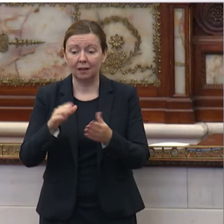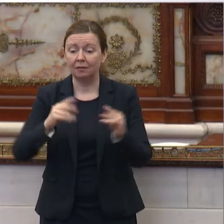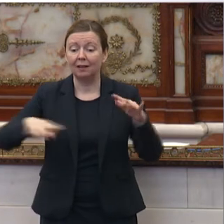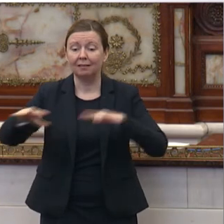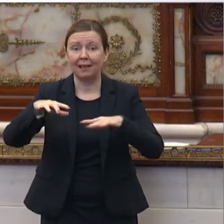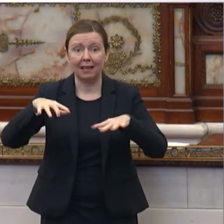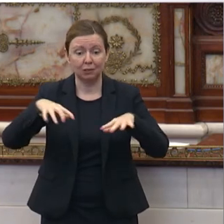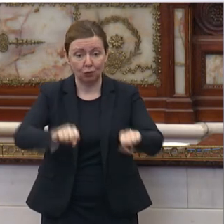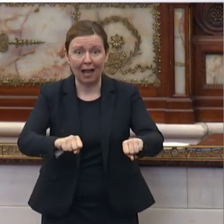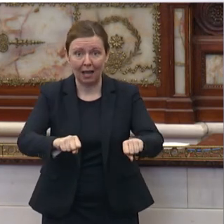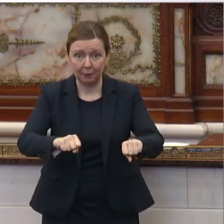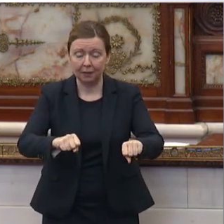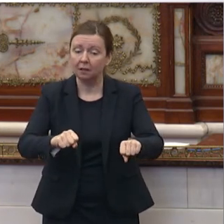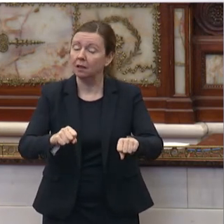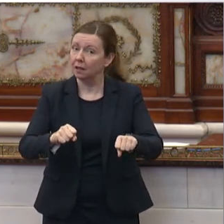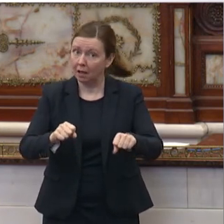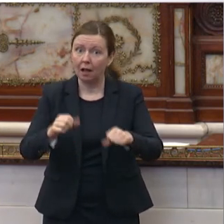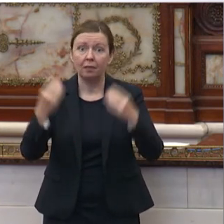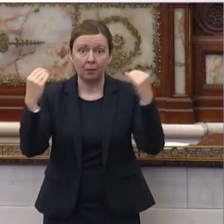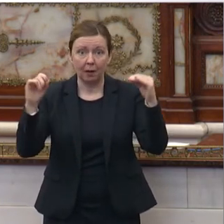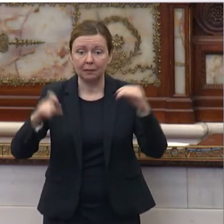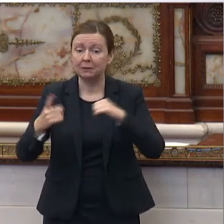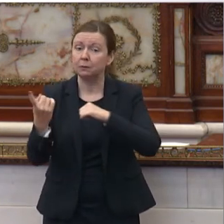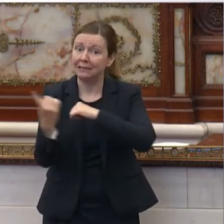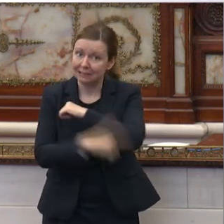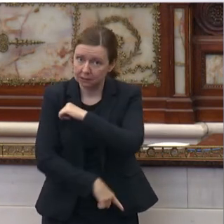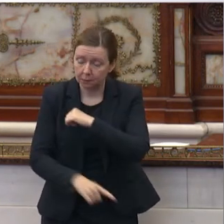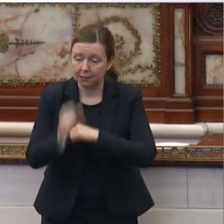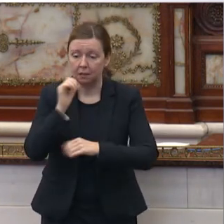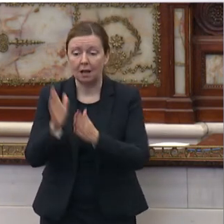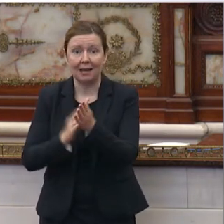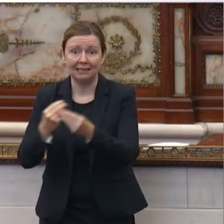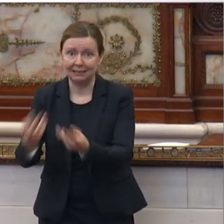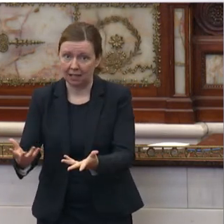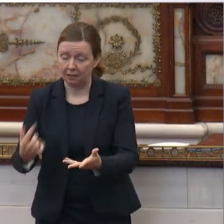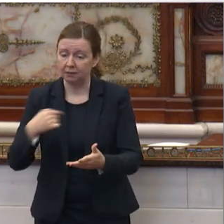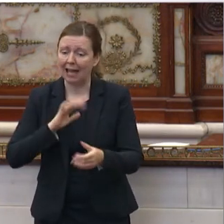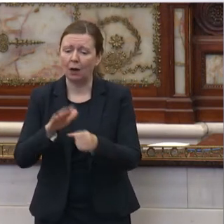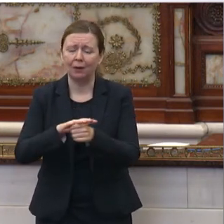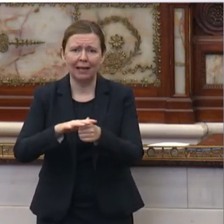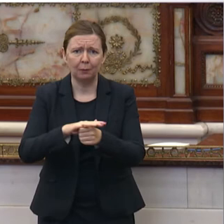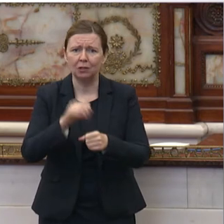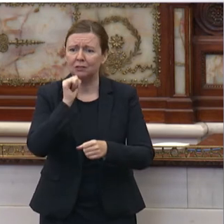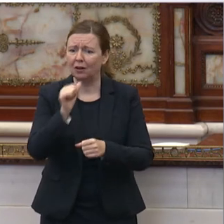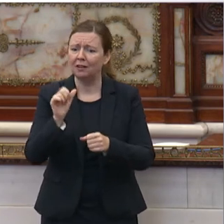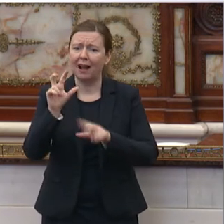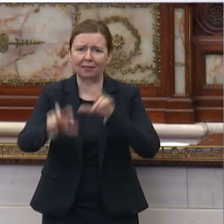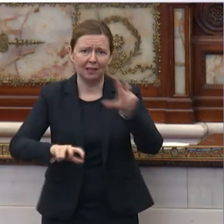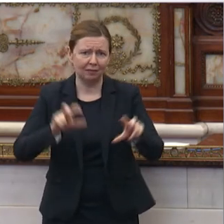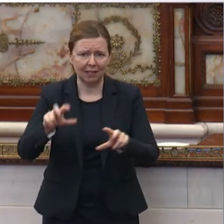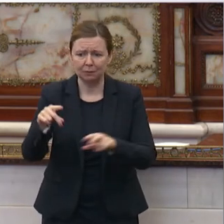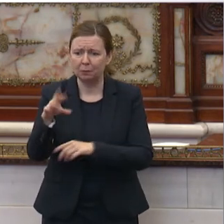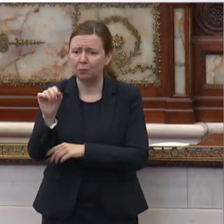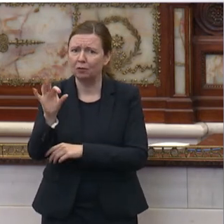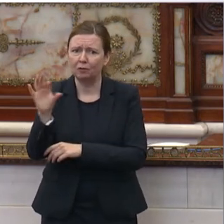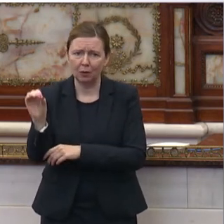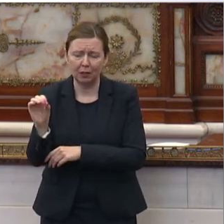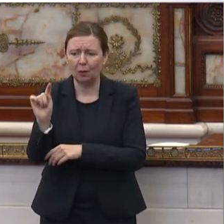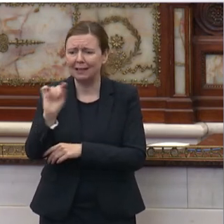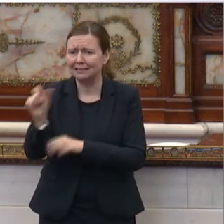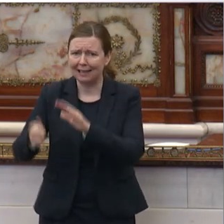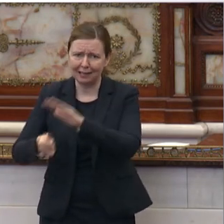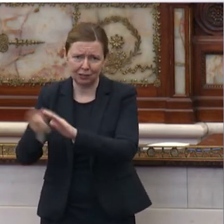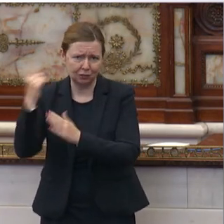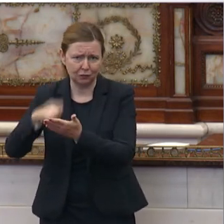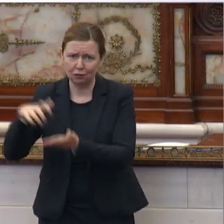and the market needs to be disciplined, not incentivized. Our neighborhoods are not the investment portfolios and tax shelters of